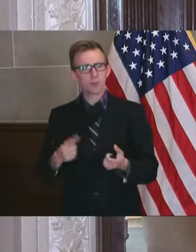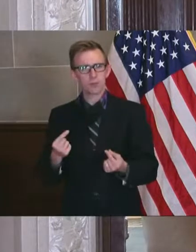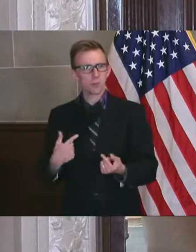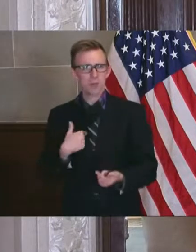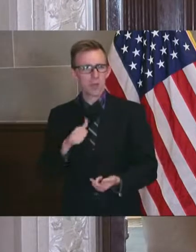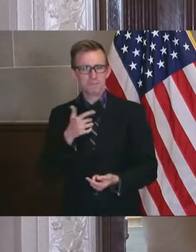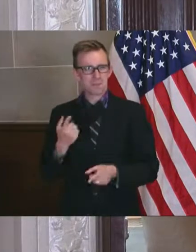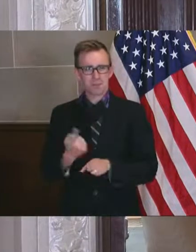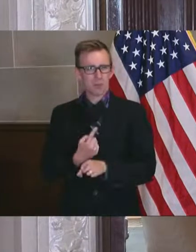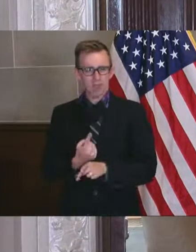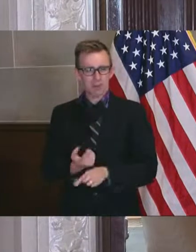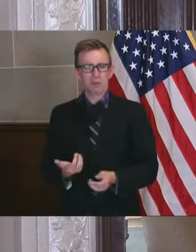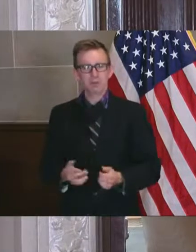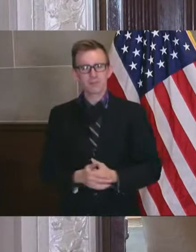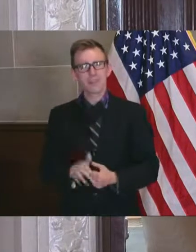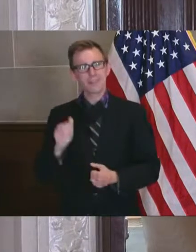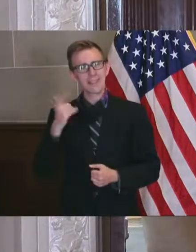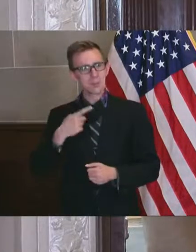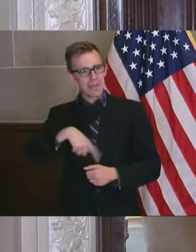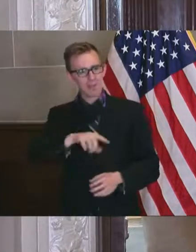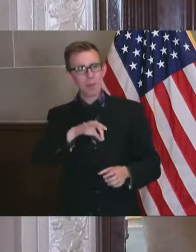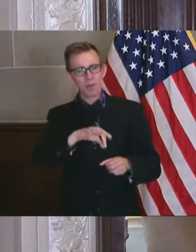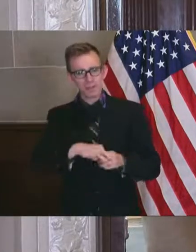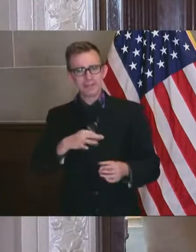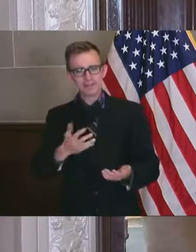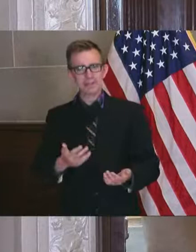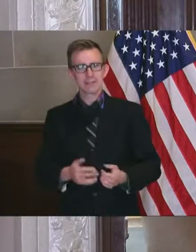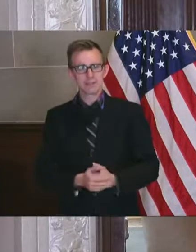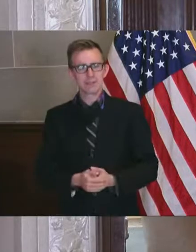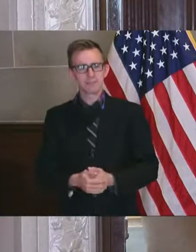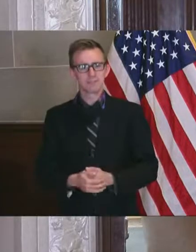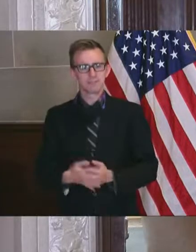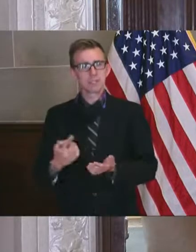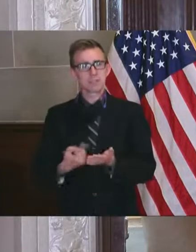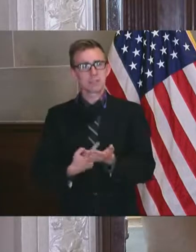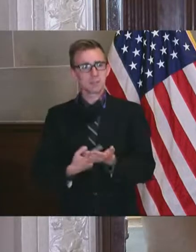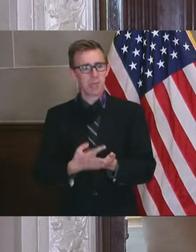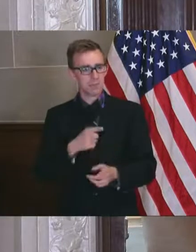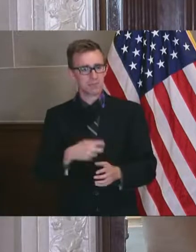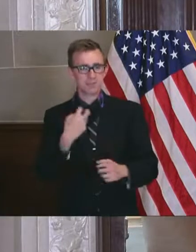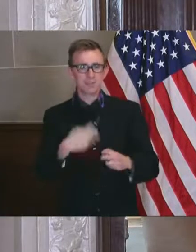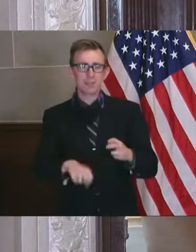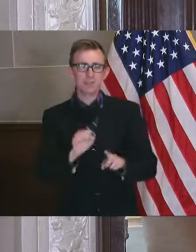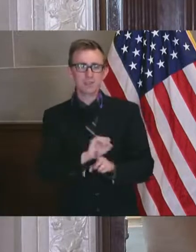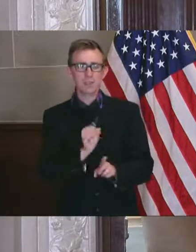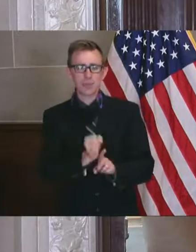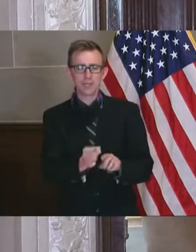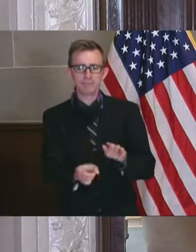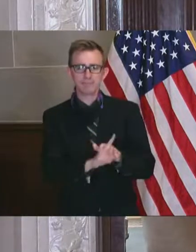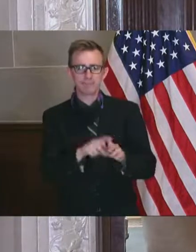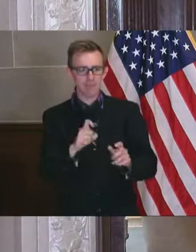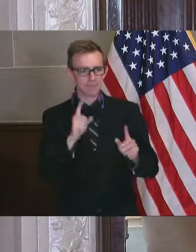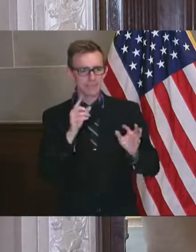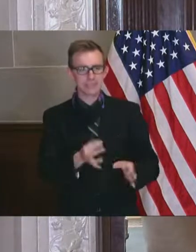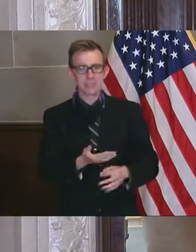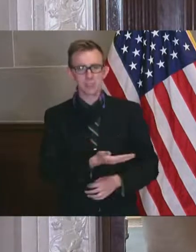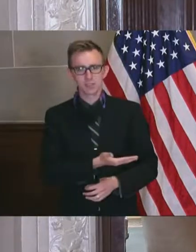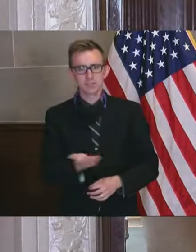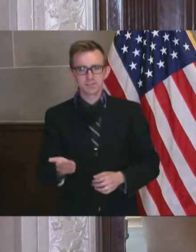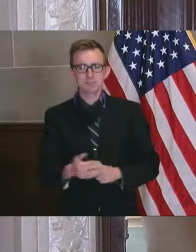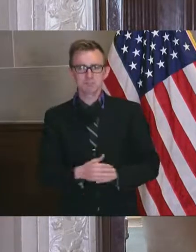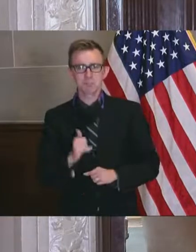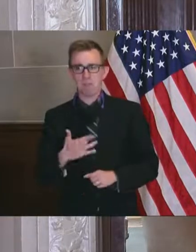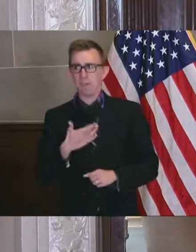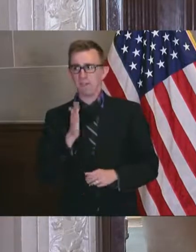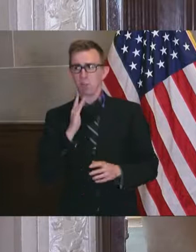basis. Again, that's why those people get elected, and sometimes, you're in tough situations. You got to make decisions, and I think they'll make the